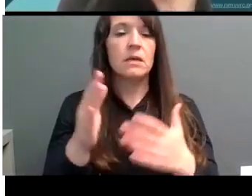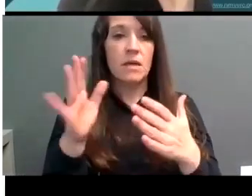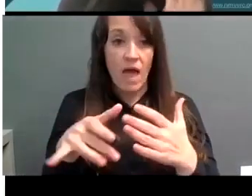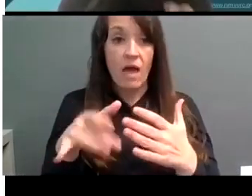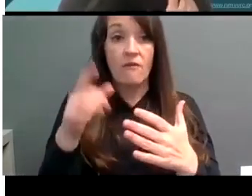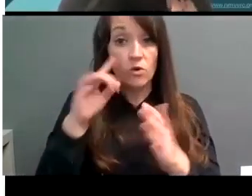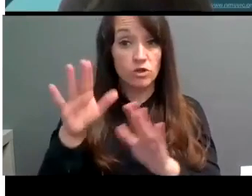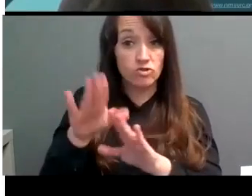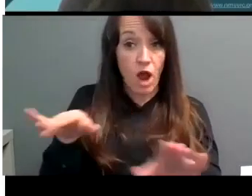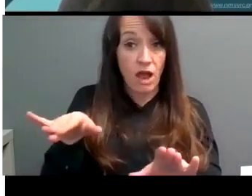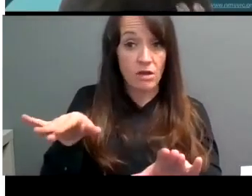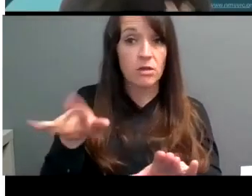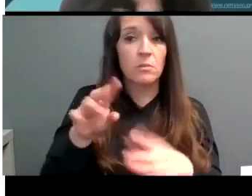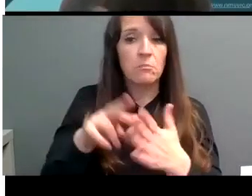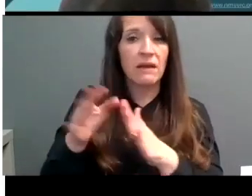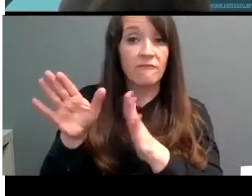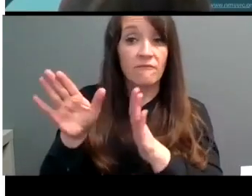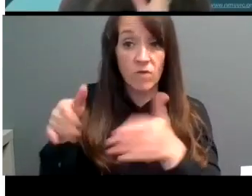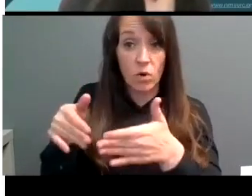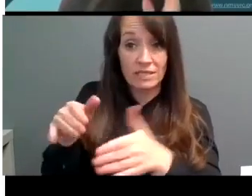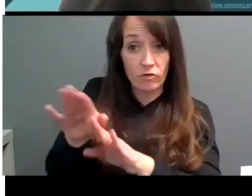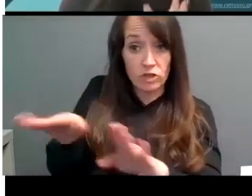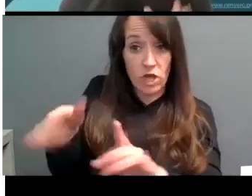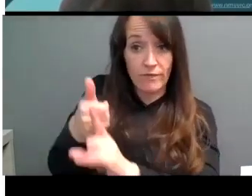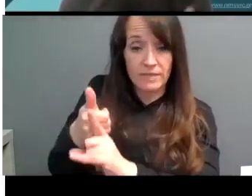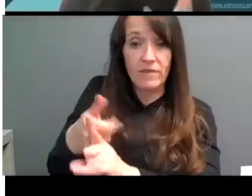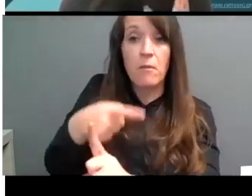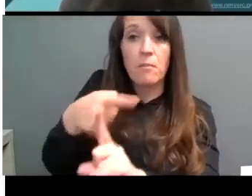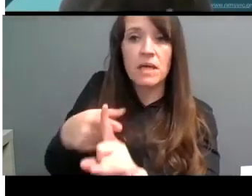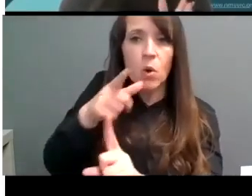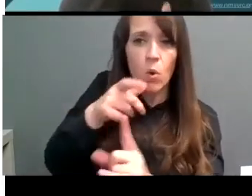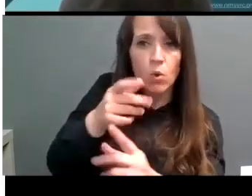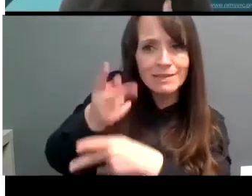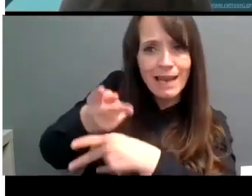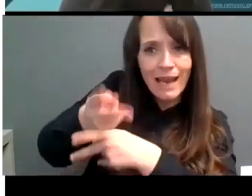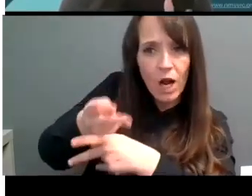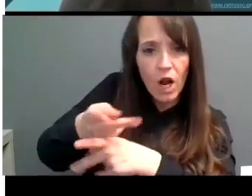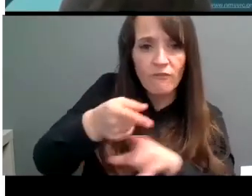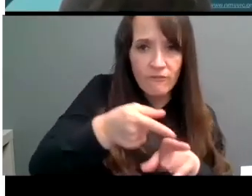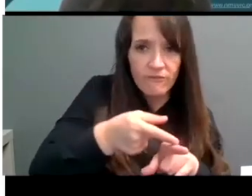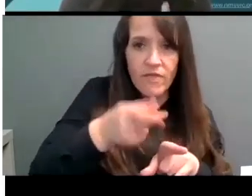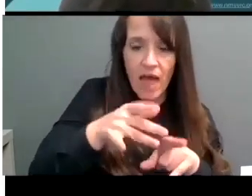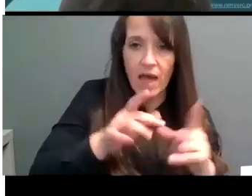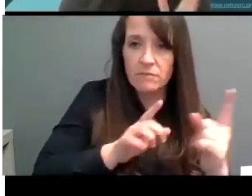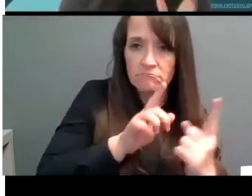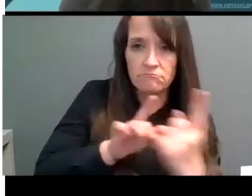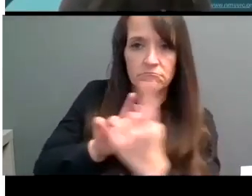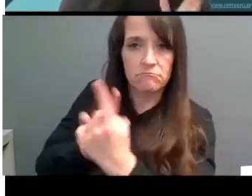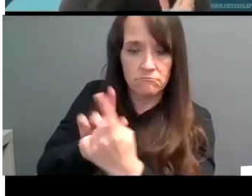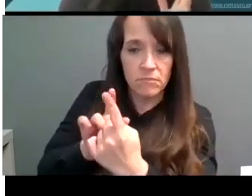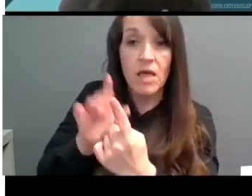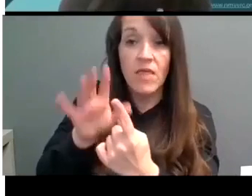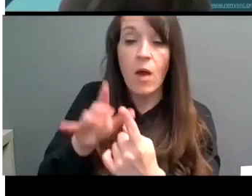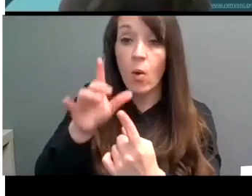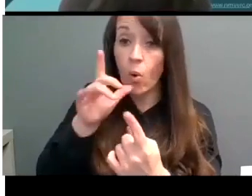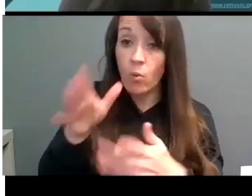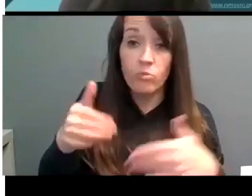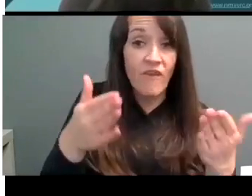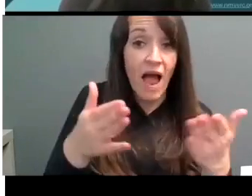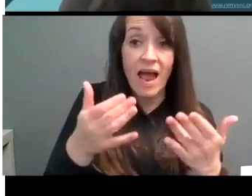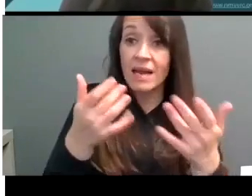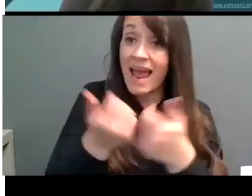caregiver. And these in the next few slides are delivered by a trained mental health provider who's trained in